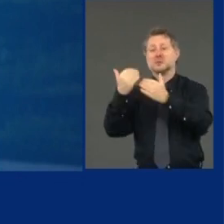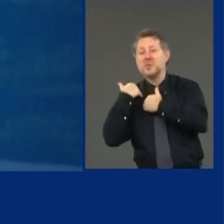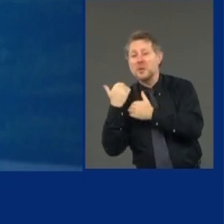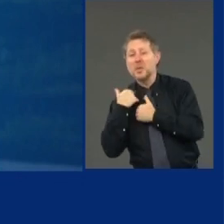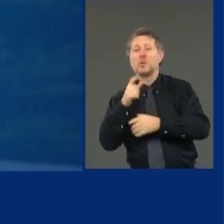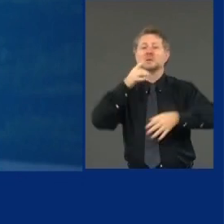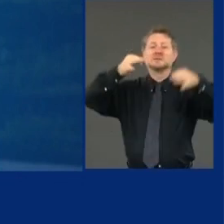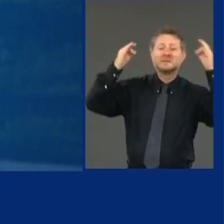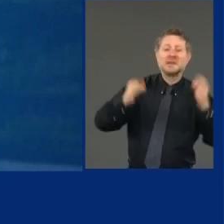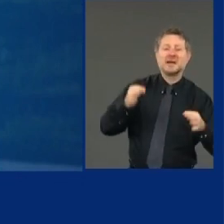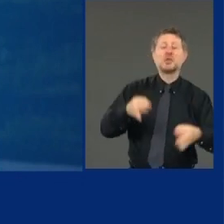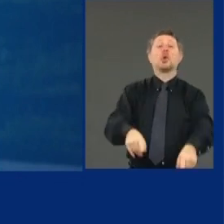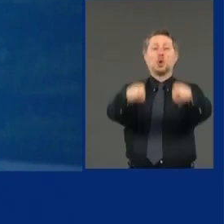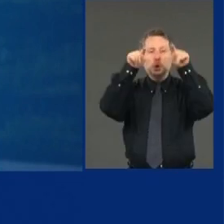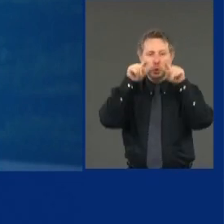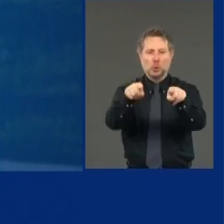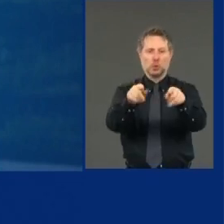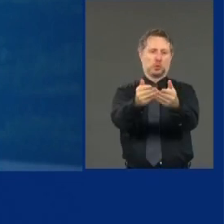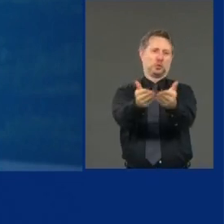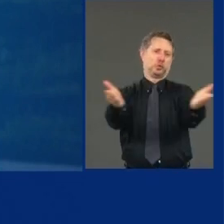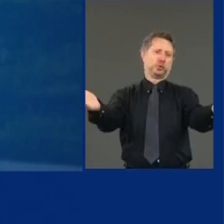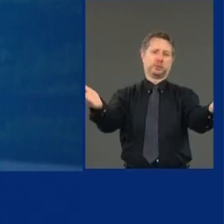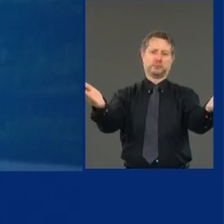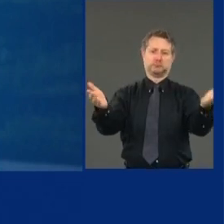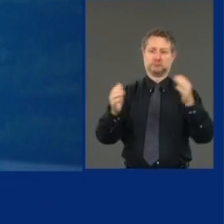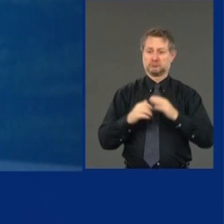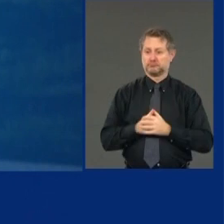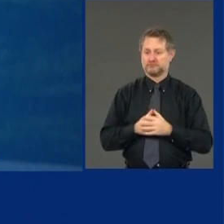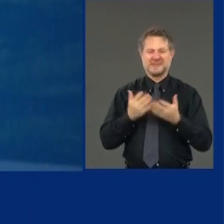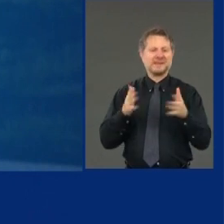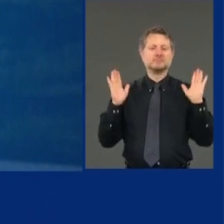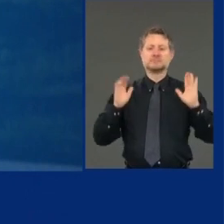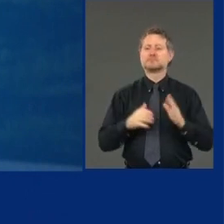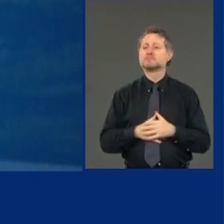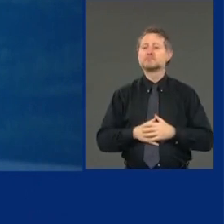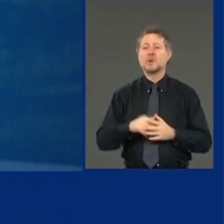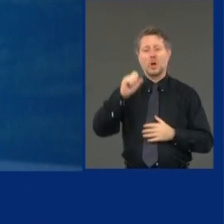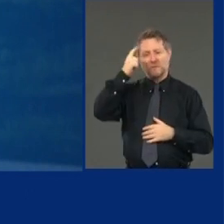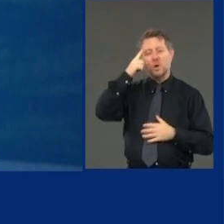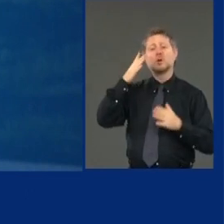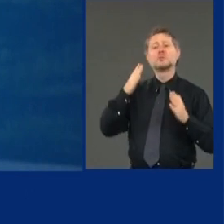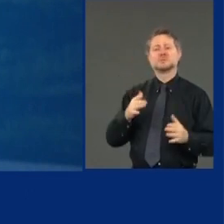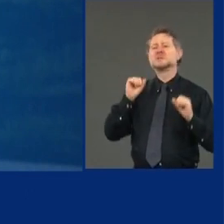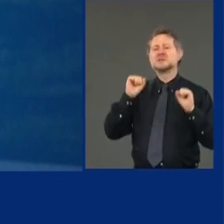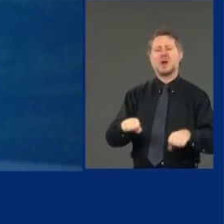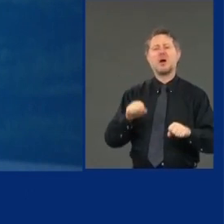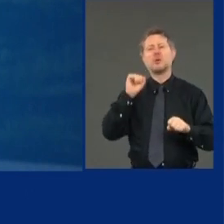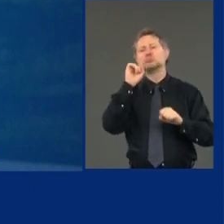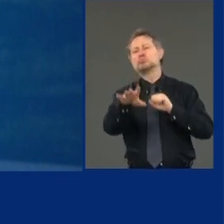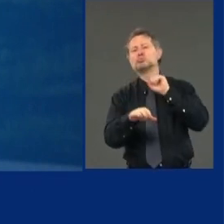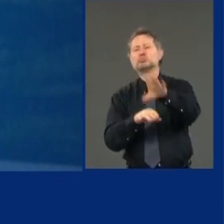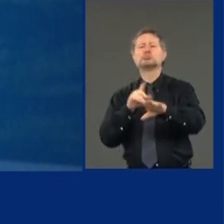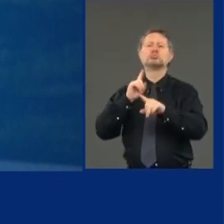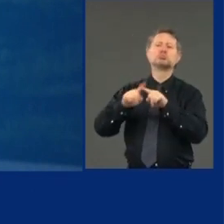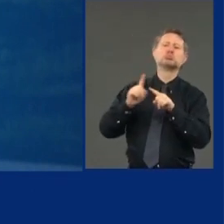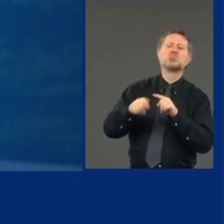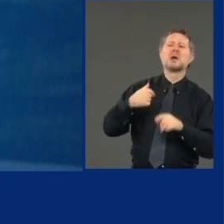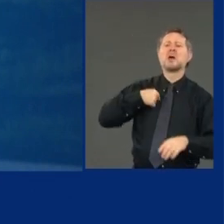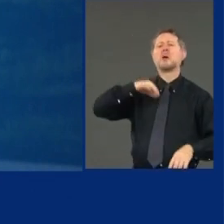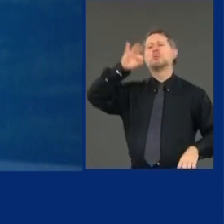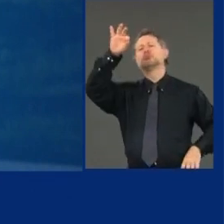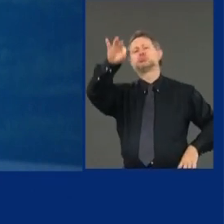do, I will tell you the results. Period. Government can say whatever it wants. I can sit up here and say whatever I